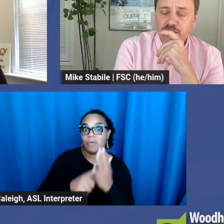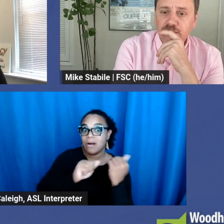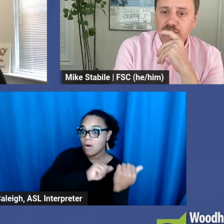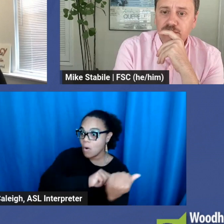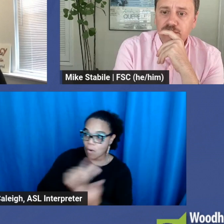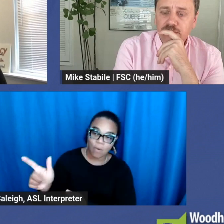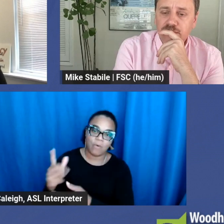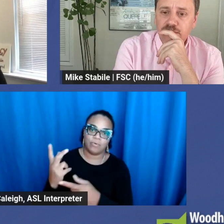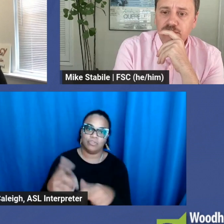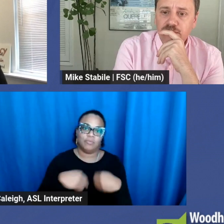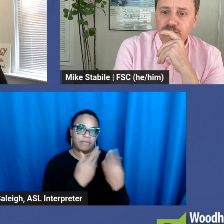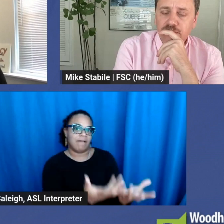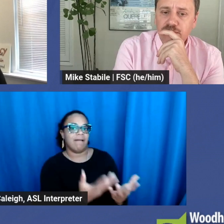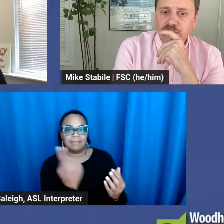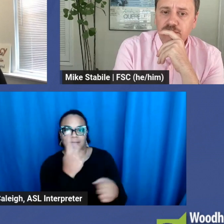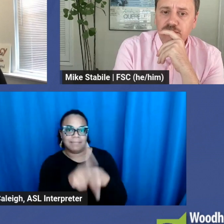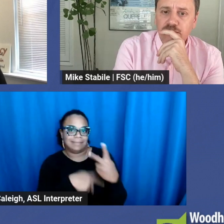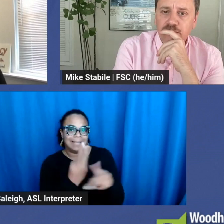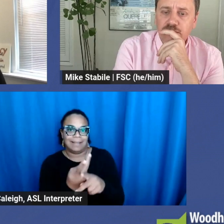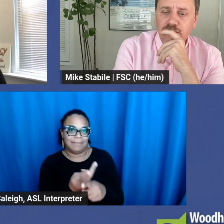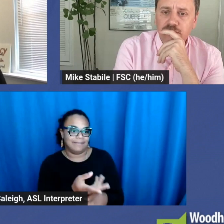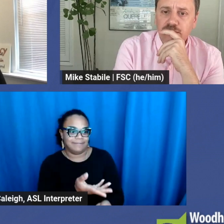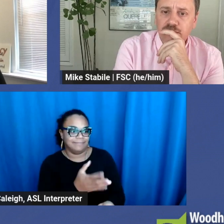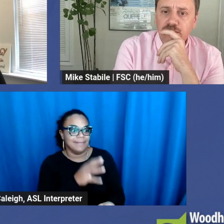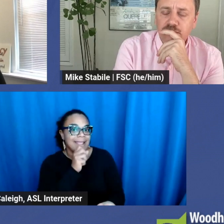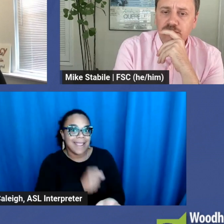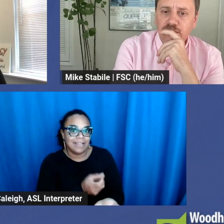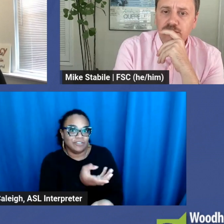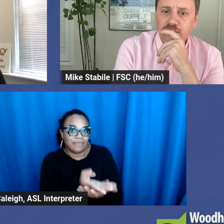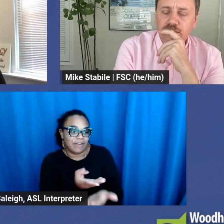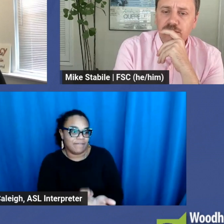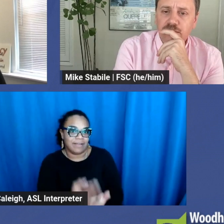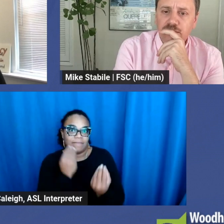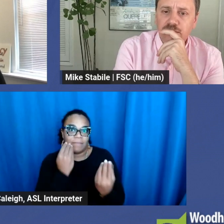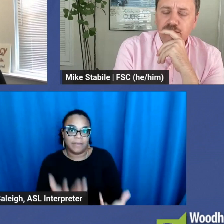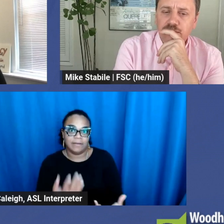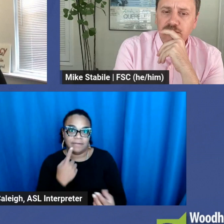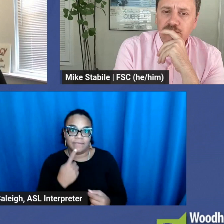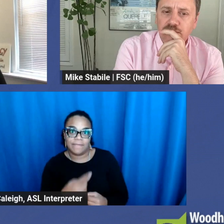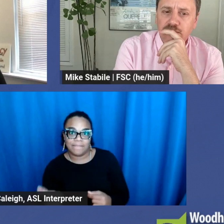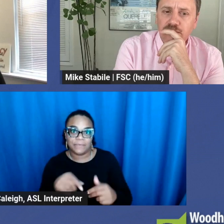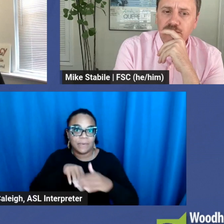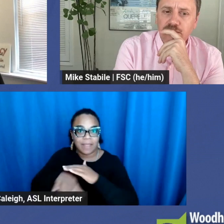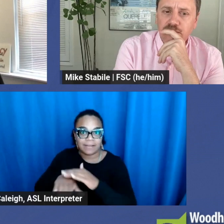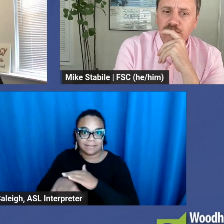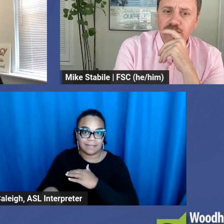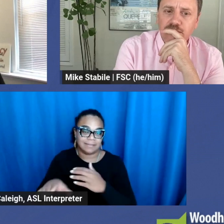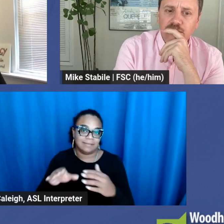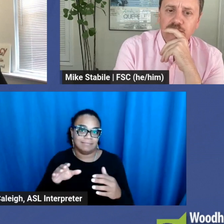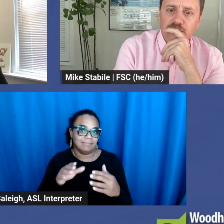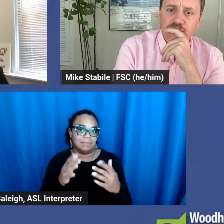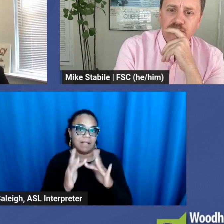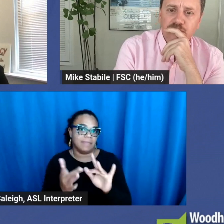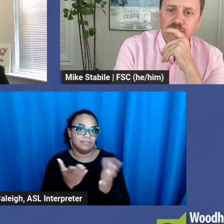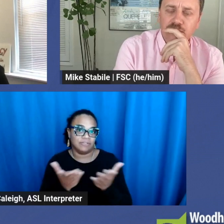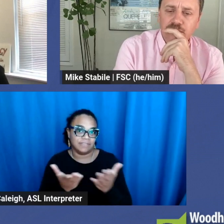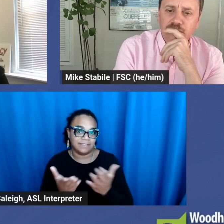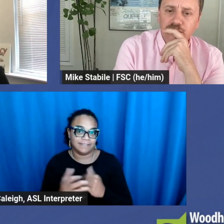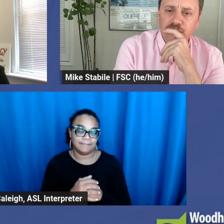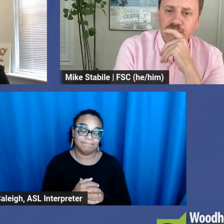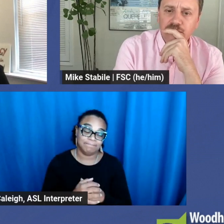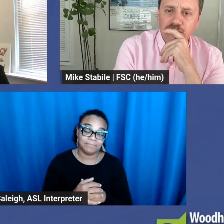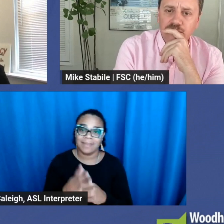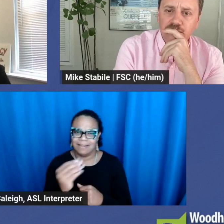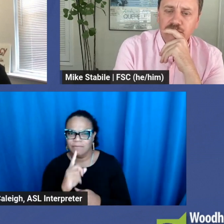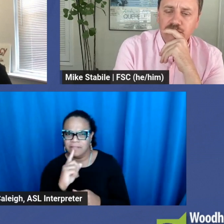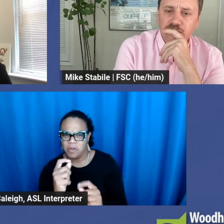of identifying or age verifying information in order to access any number of online services. And then really